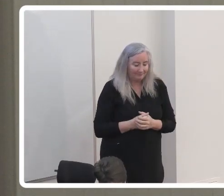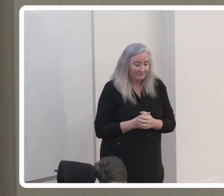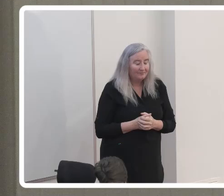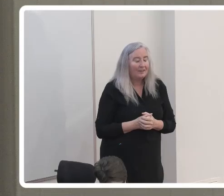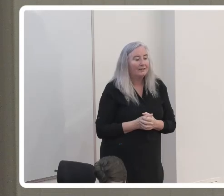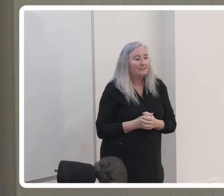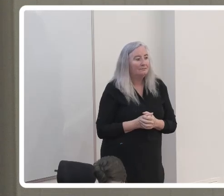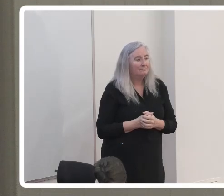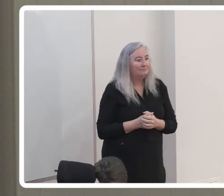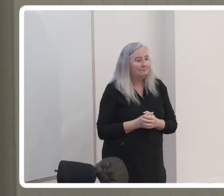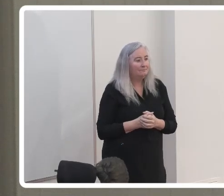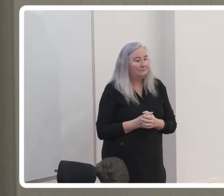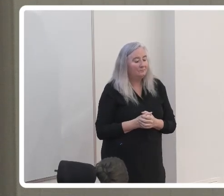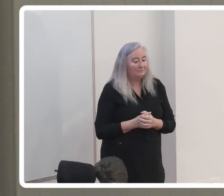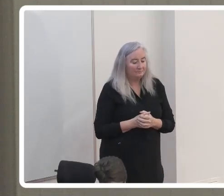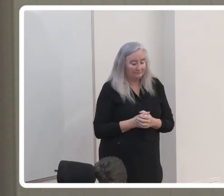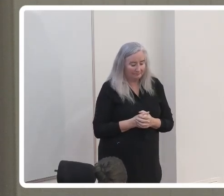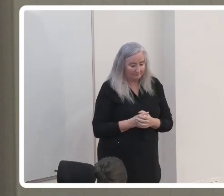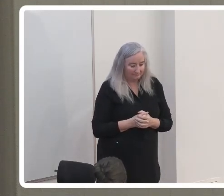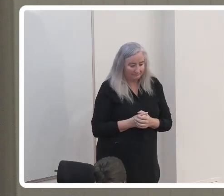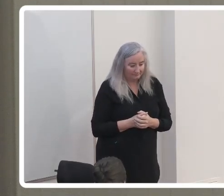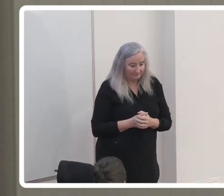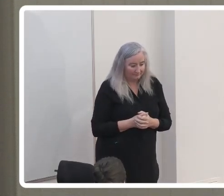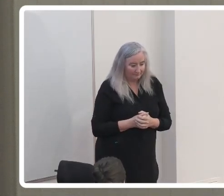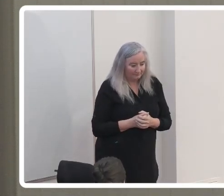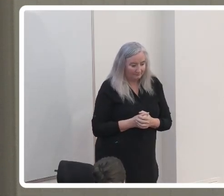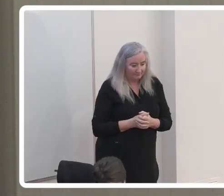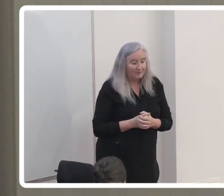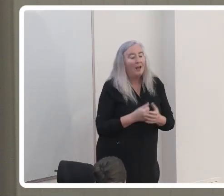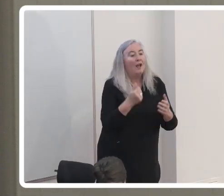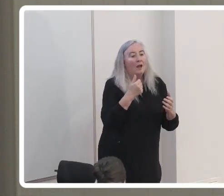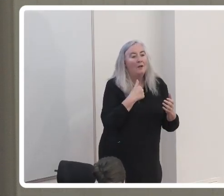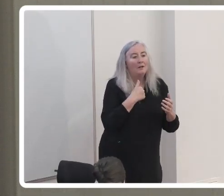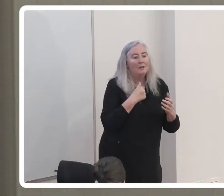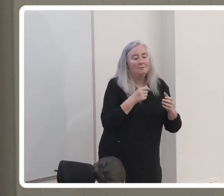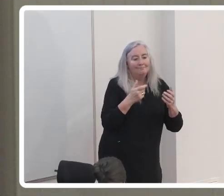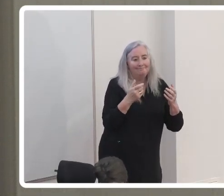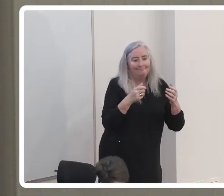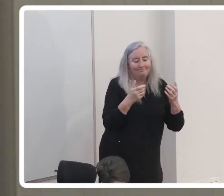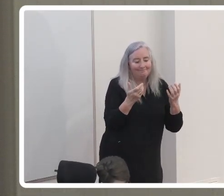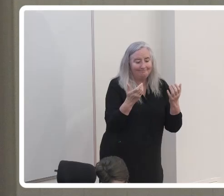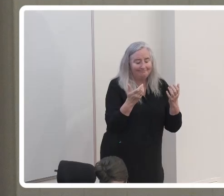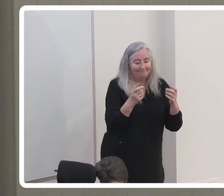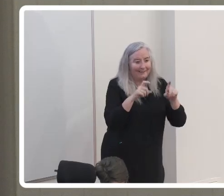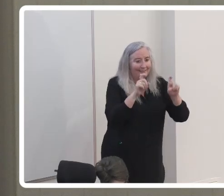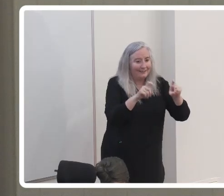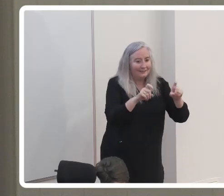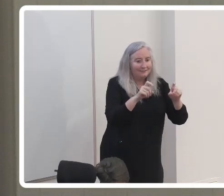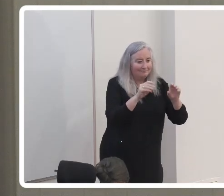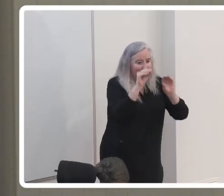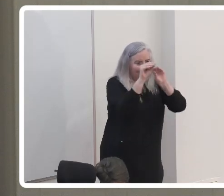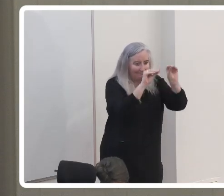which can be scarce, actually, when it comes to disabled women, and aggregated quantitative evidence. It is essential to